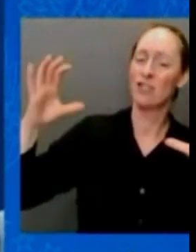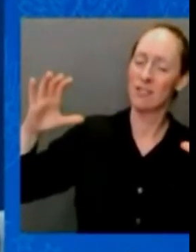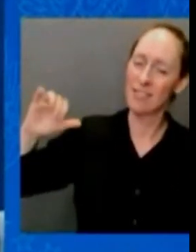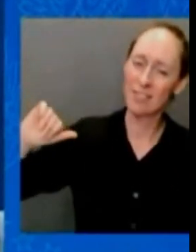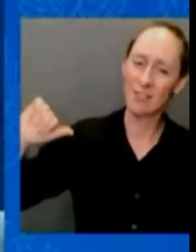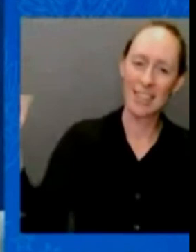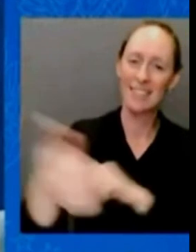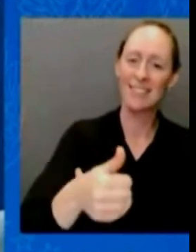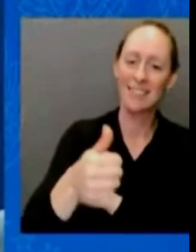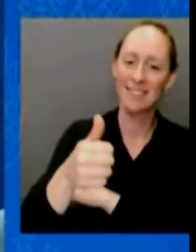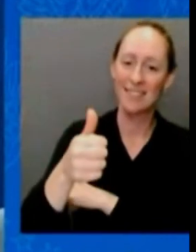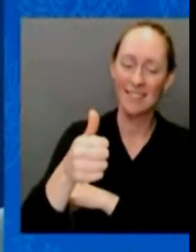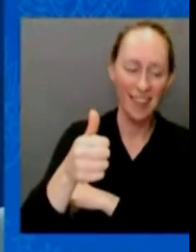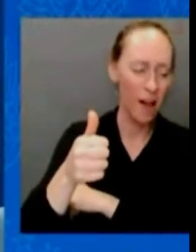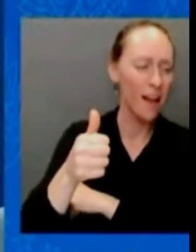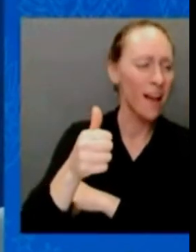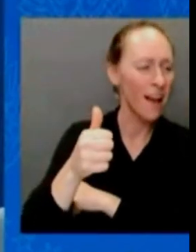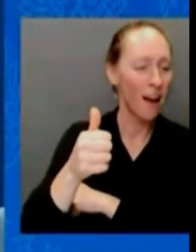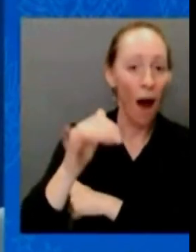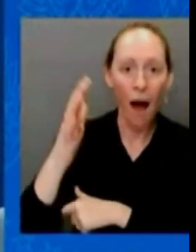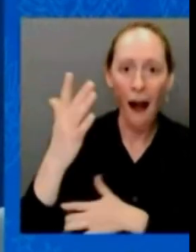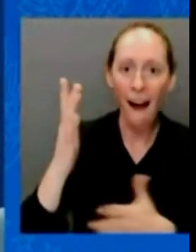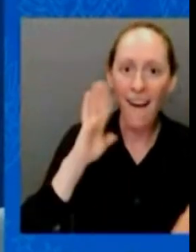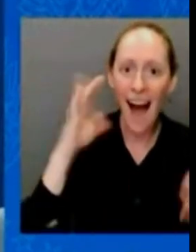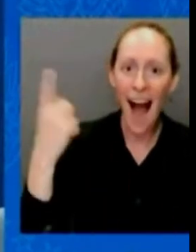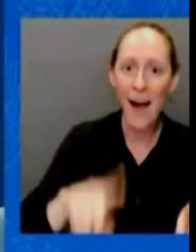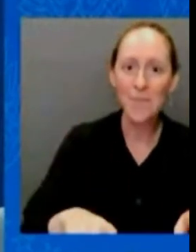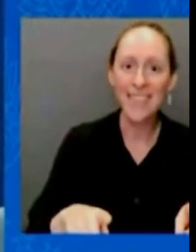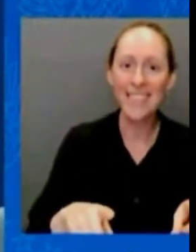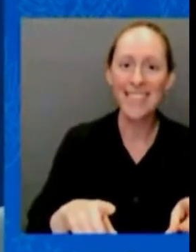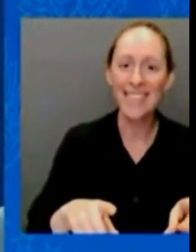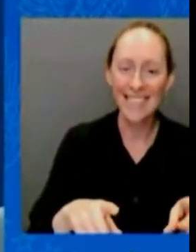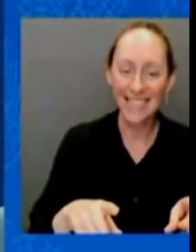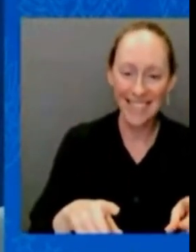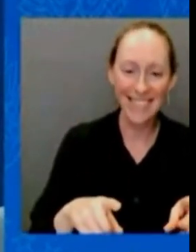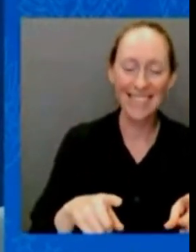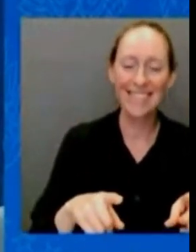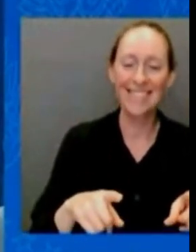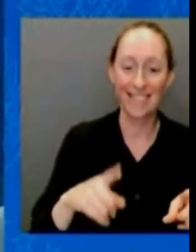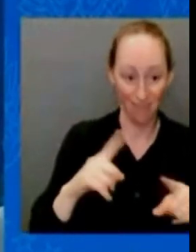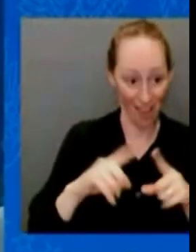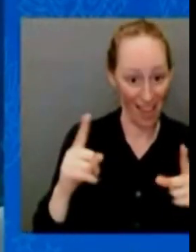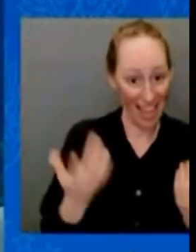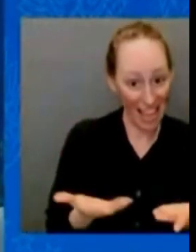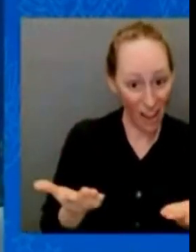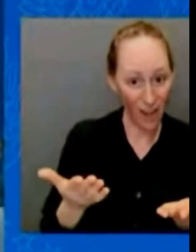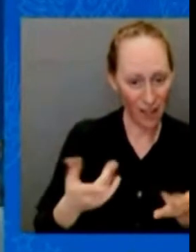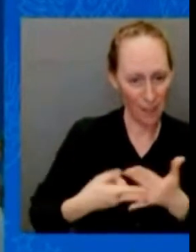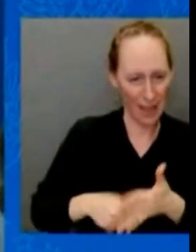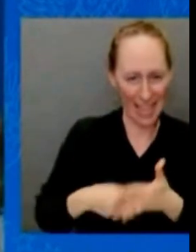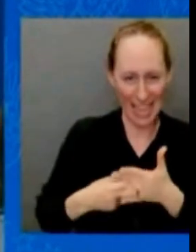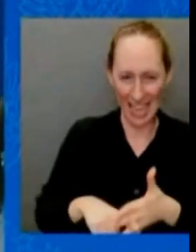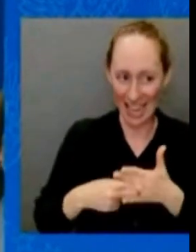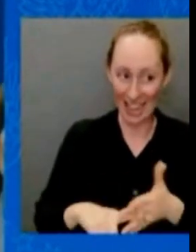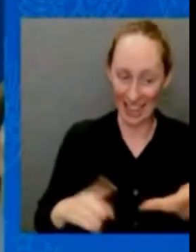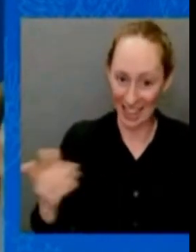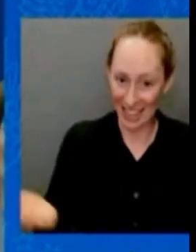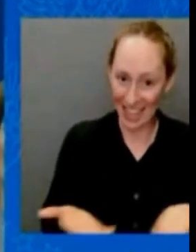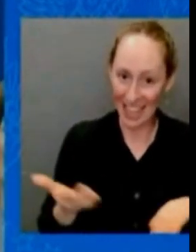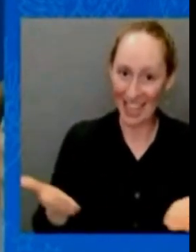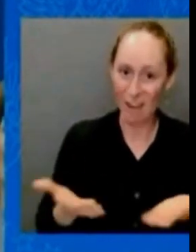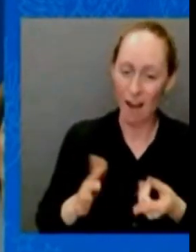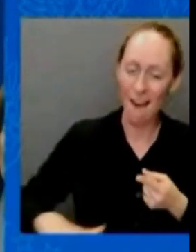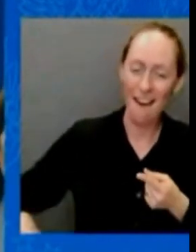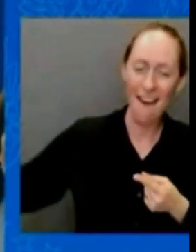it's primarily here. And so I want to thank you all. This is a big day for Central New York, but it's also a big day for the United